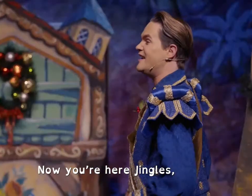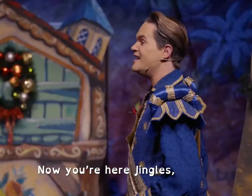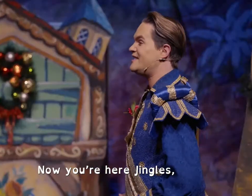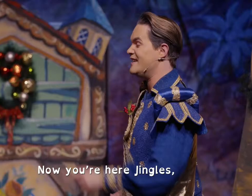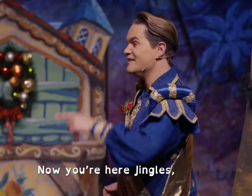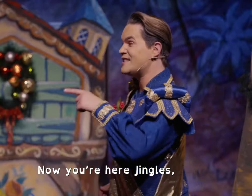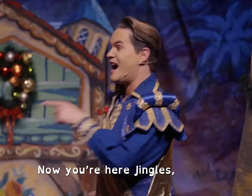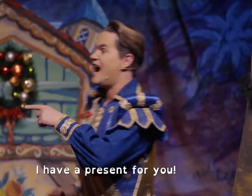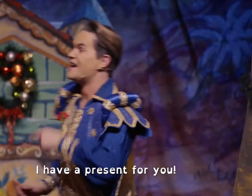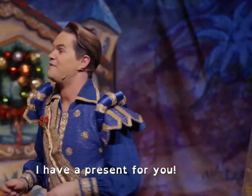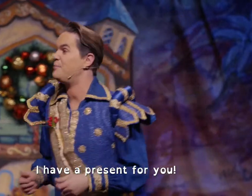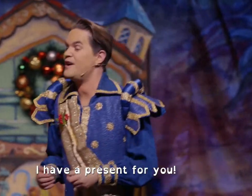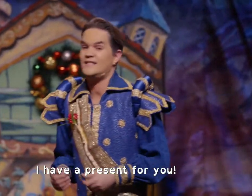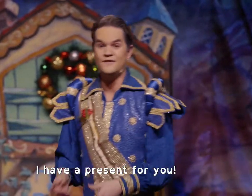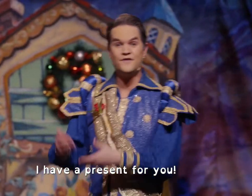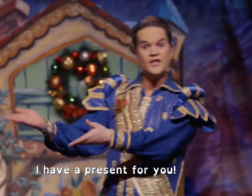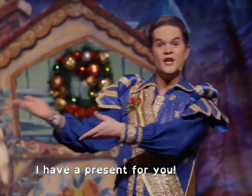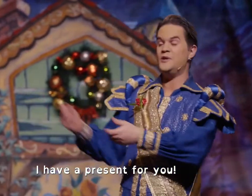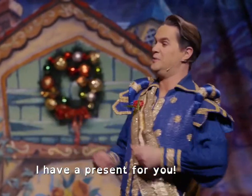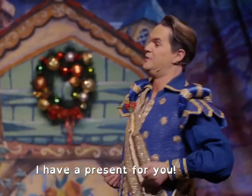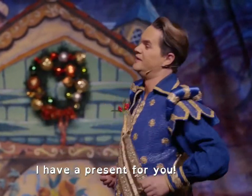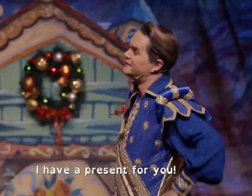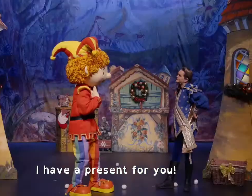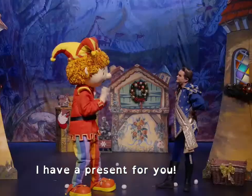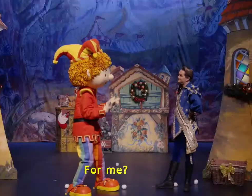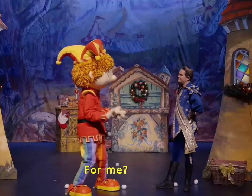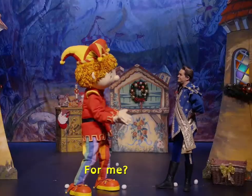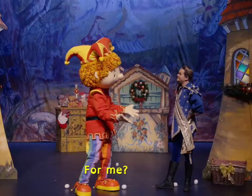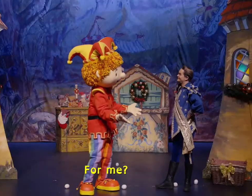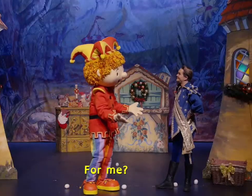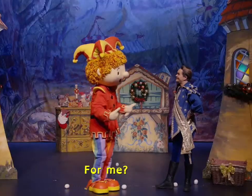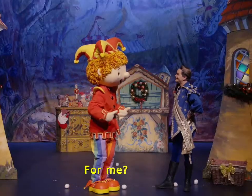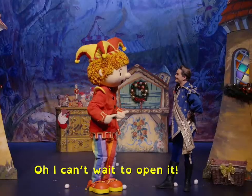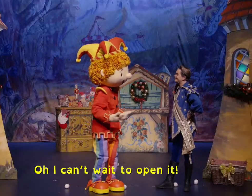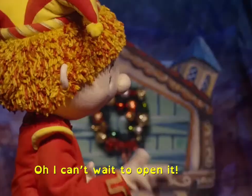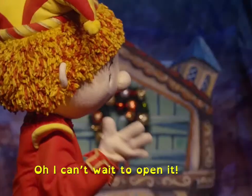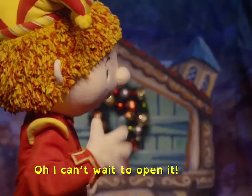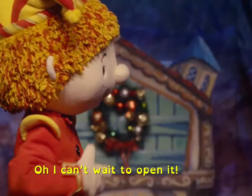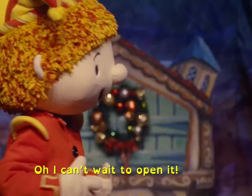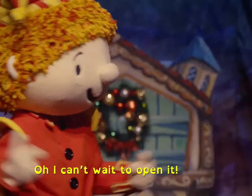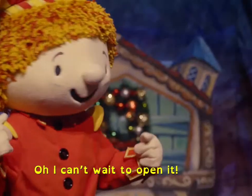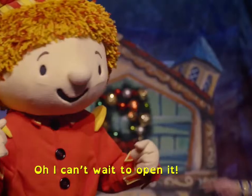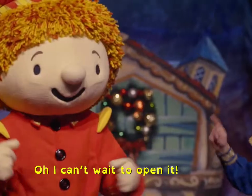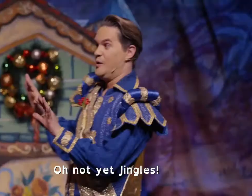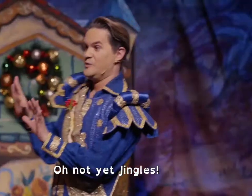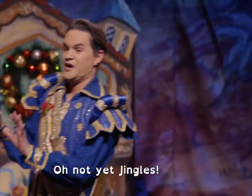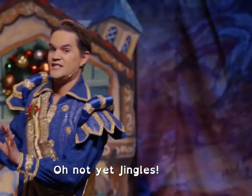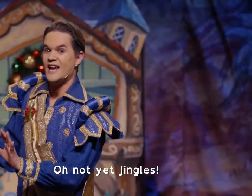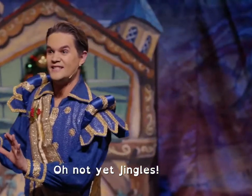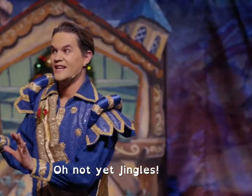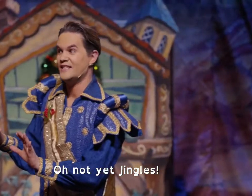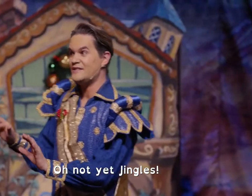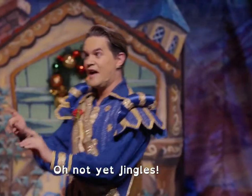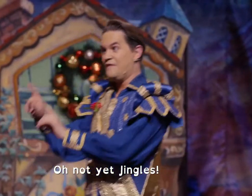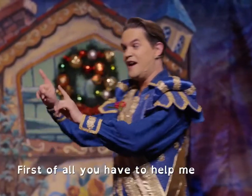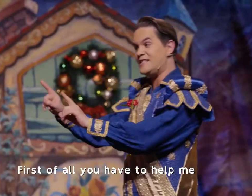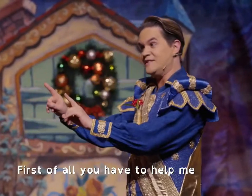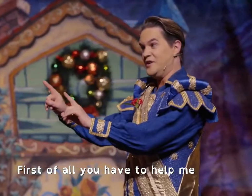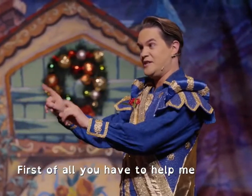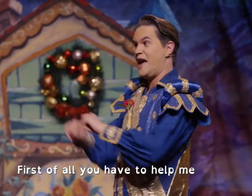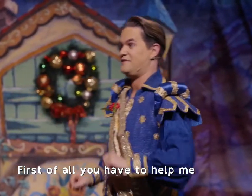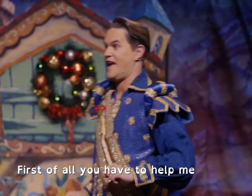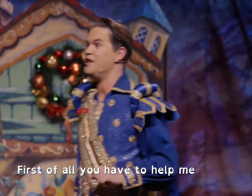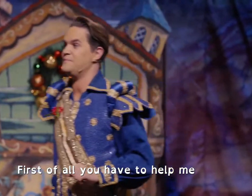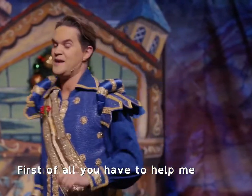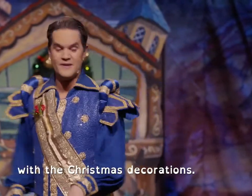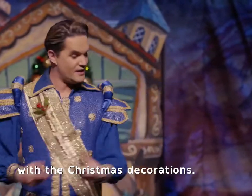everyone. Now you're here, Jingles, I have a present for you. For me? Oh, I can't wait to open it. Oh, not yet, Jingles. First